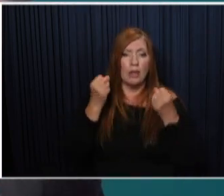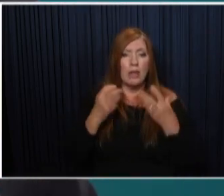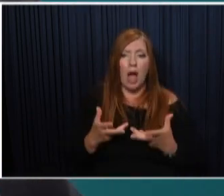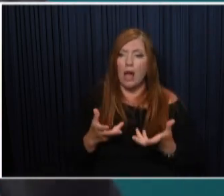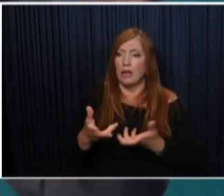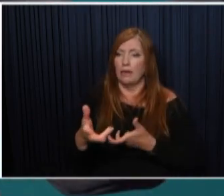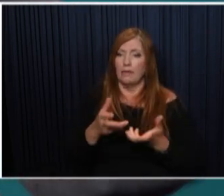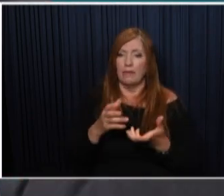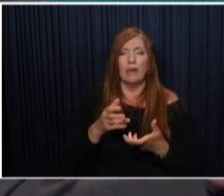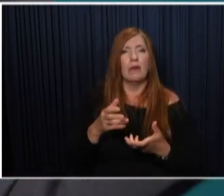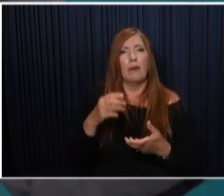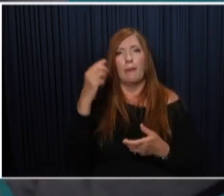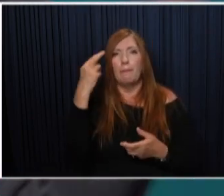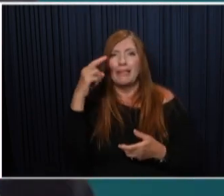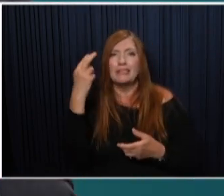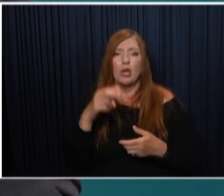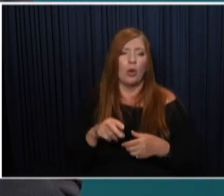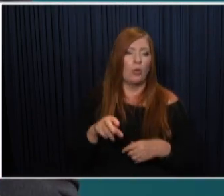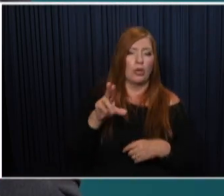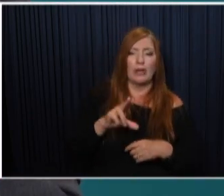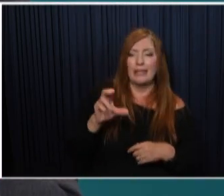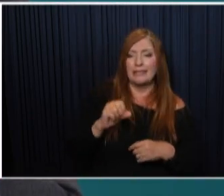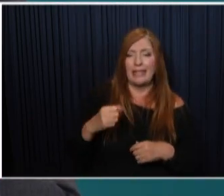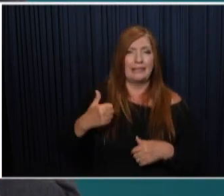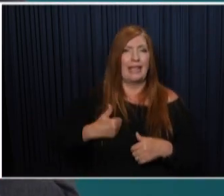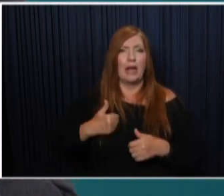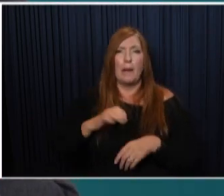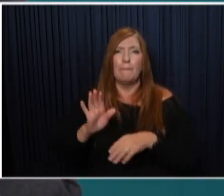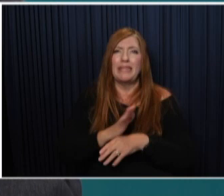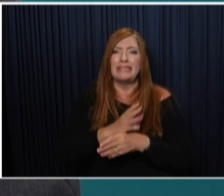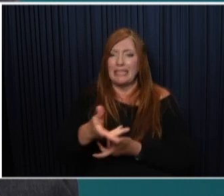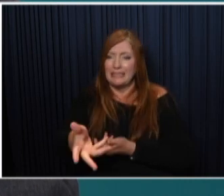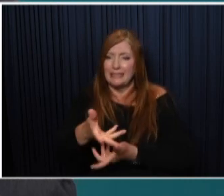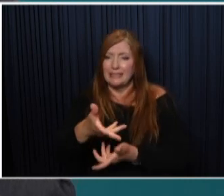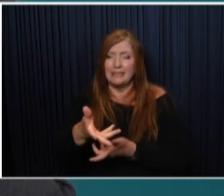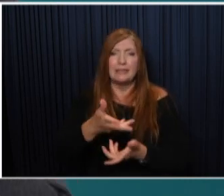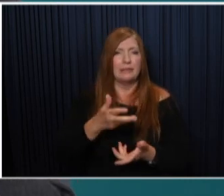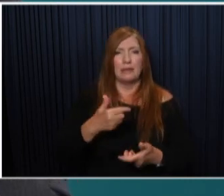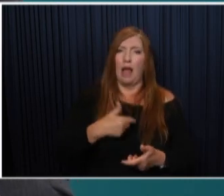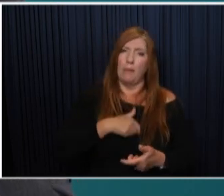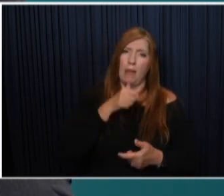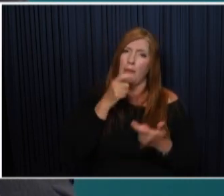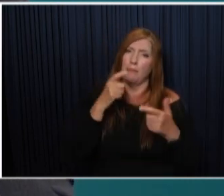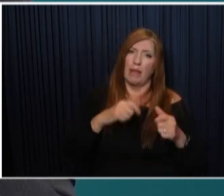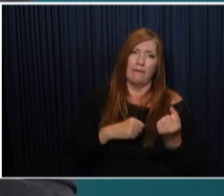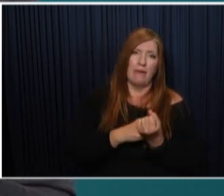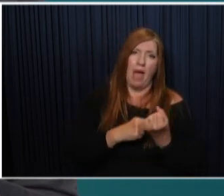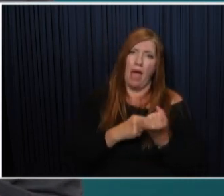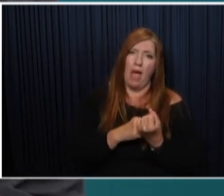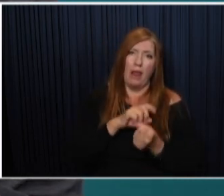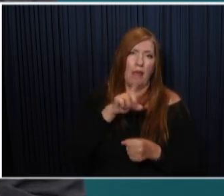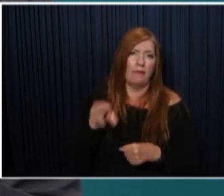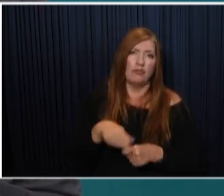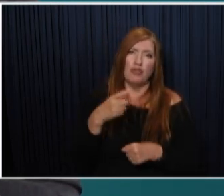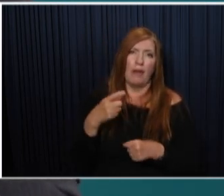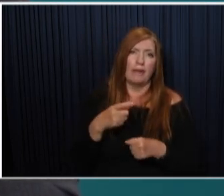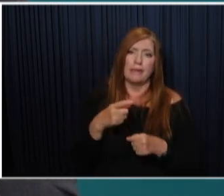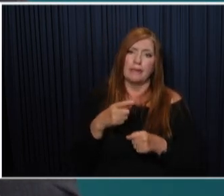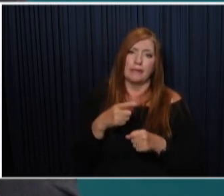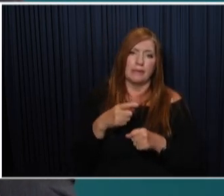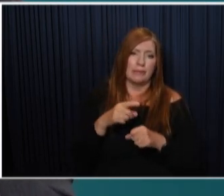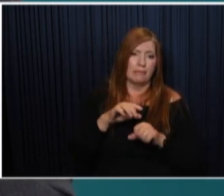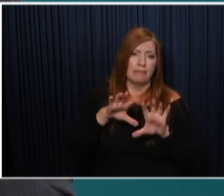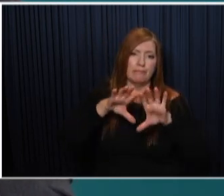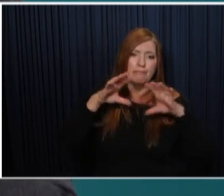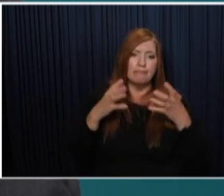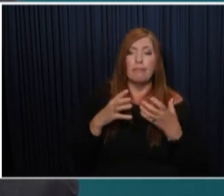obviously, between Mexico, the United States, and Canada. So I'm not a big fan of just, you know,